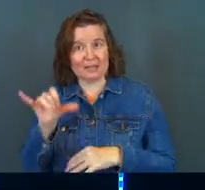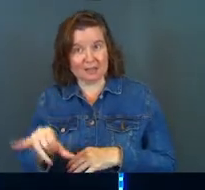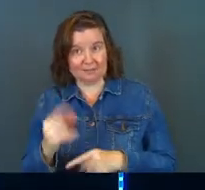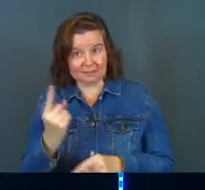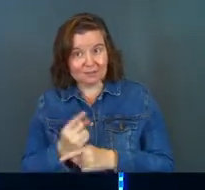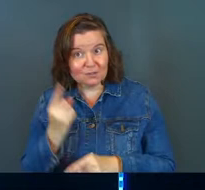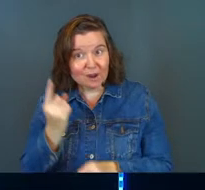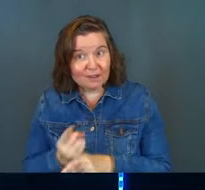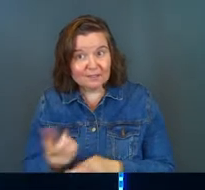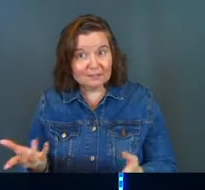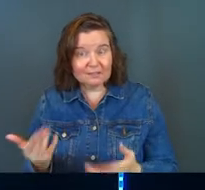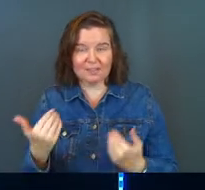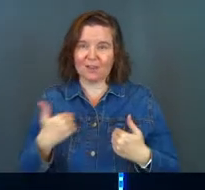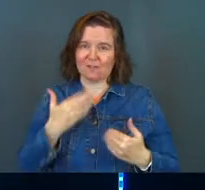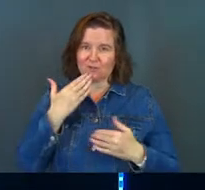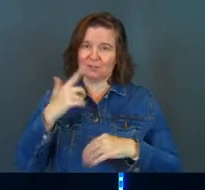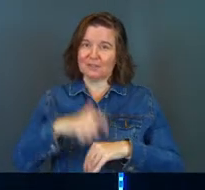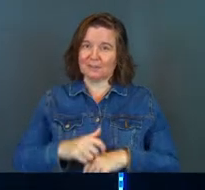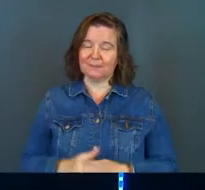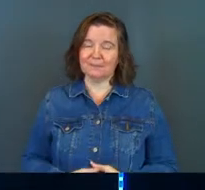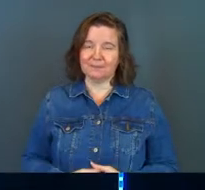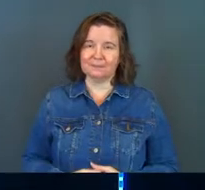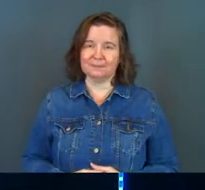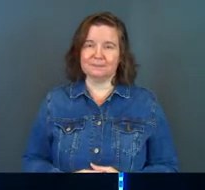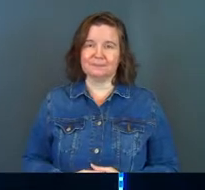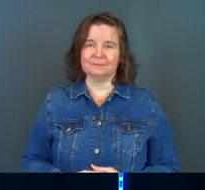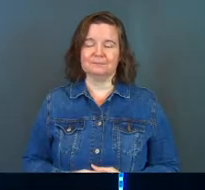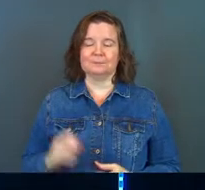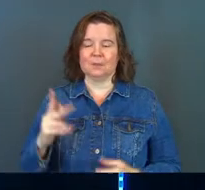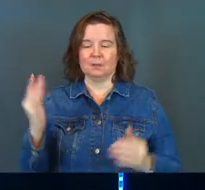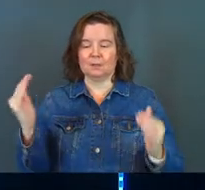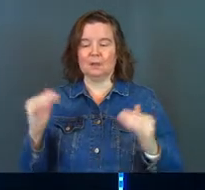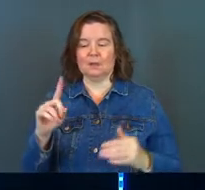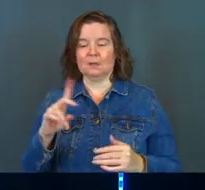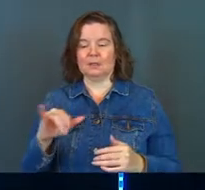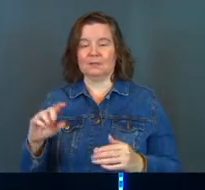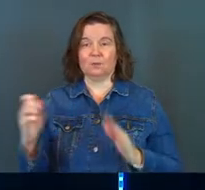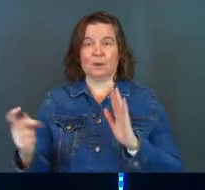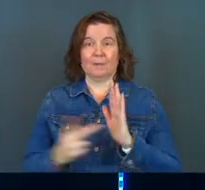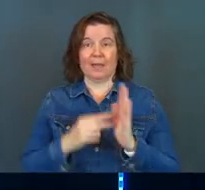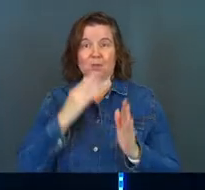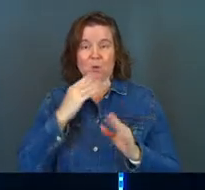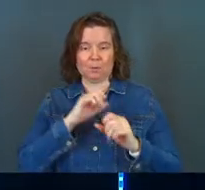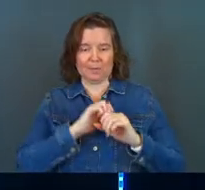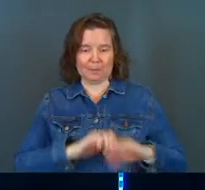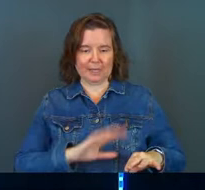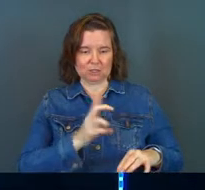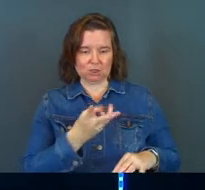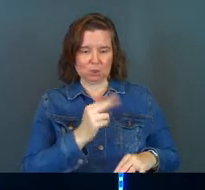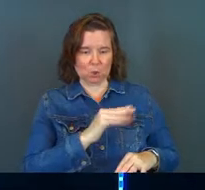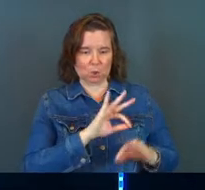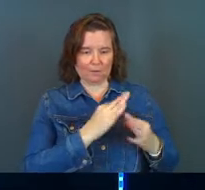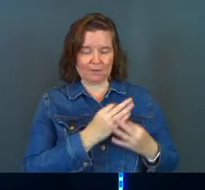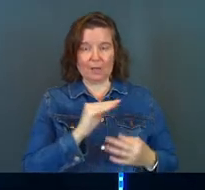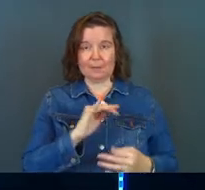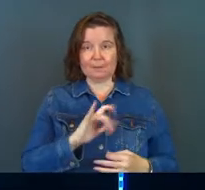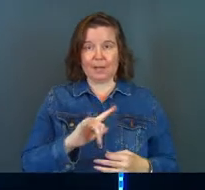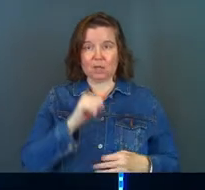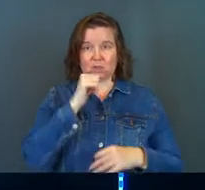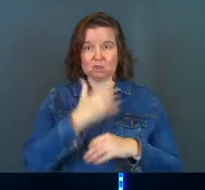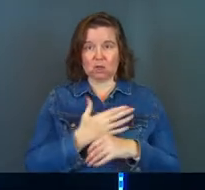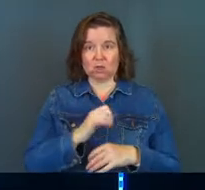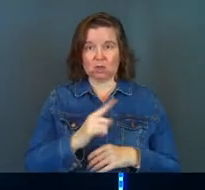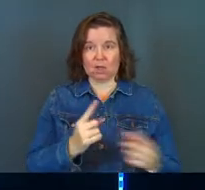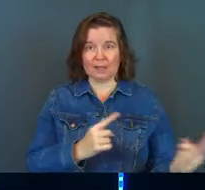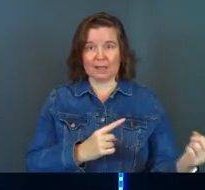this, right? They're having a good time. Okay, when David returned home to bless his own family, Michal, the daughter of